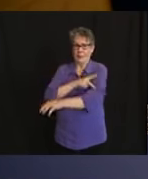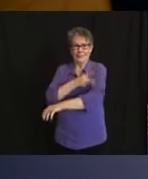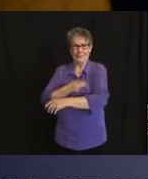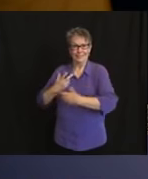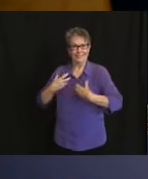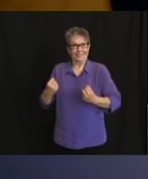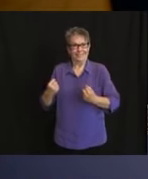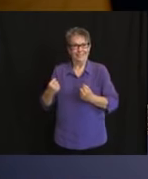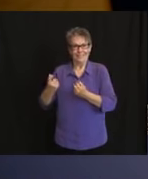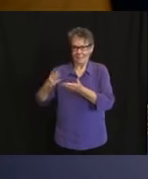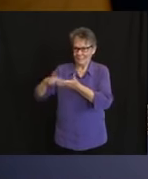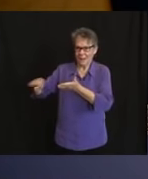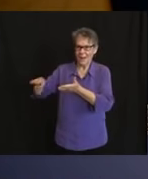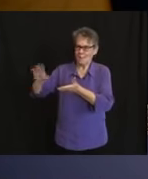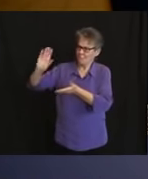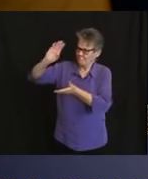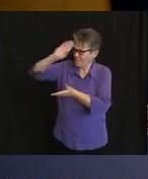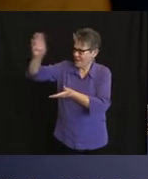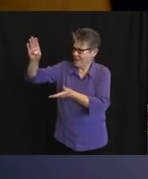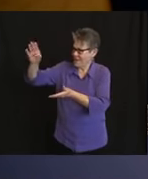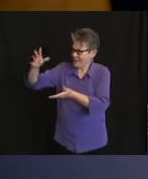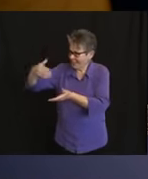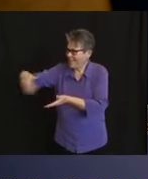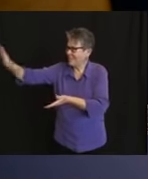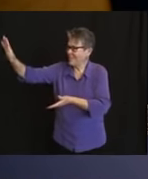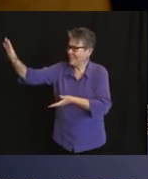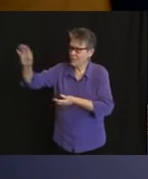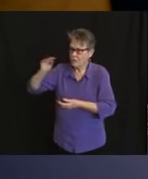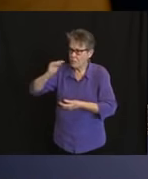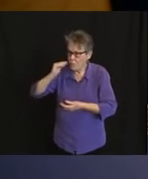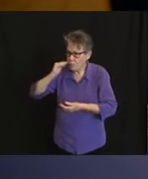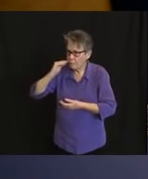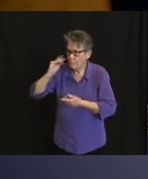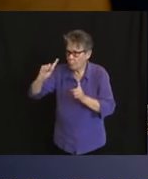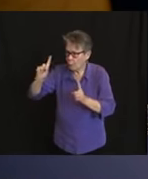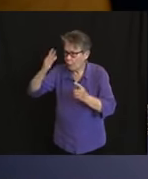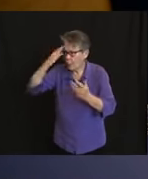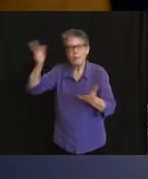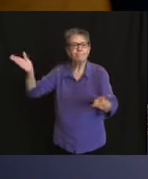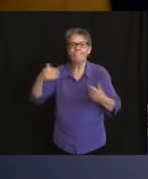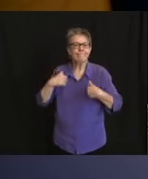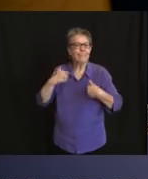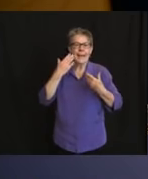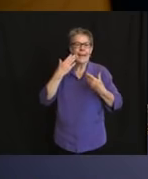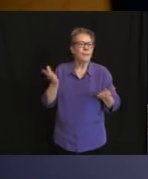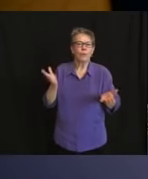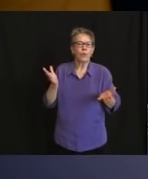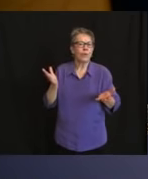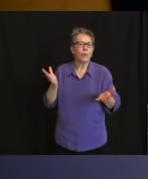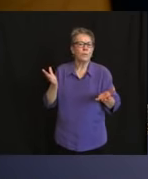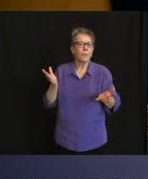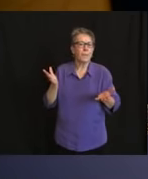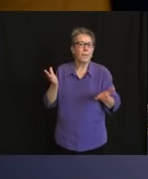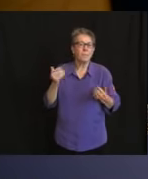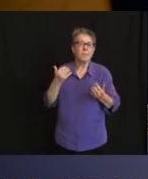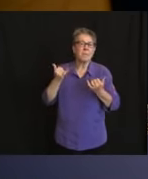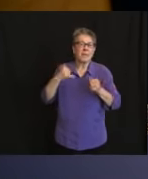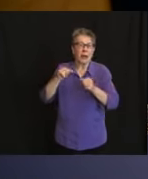hospital, a discharge disposition has to go on their chart. So we might be able to get that for you. That would include to some of the step down. Well, it would be step